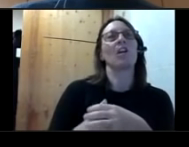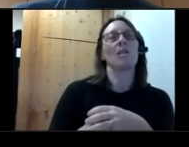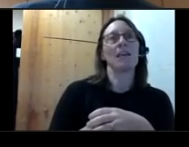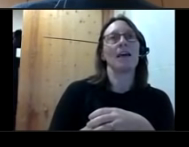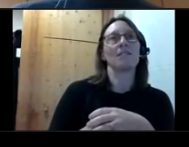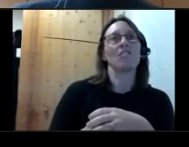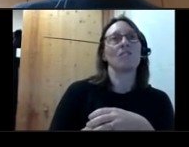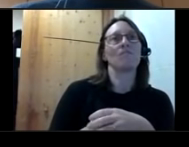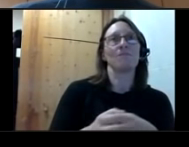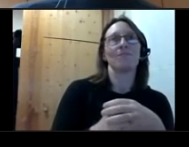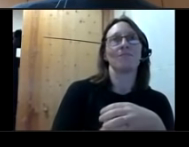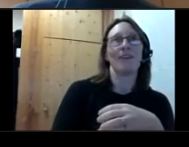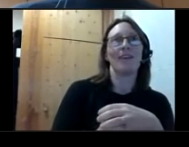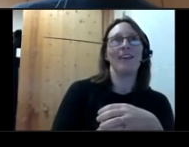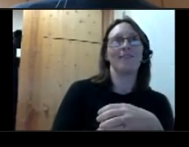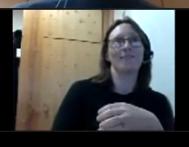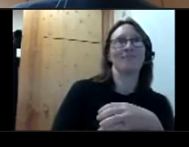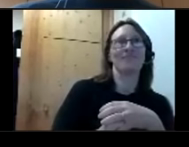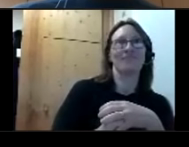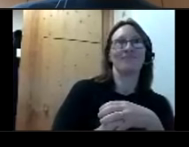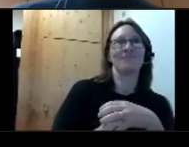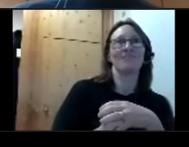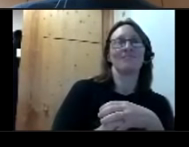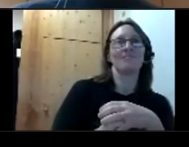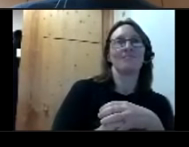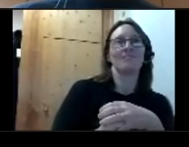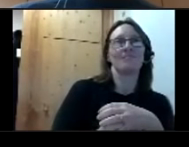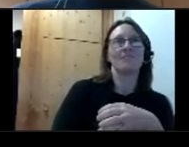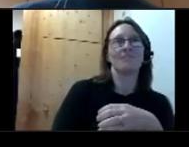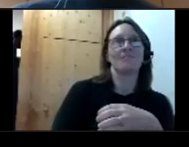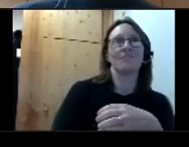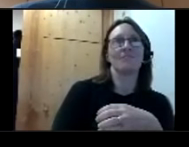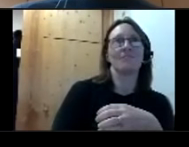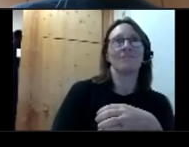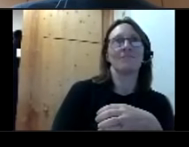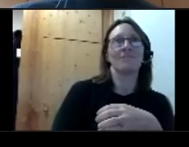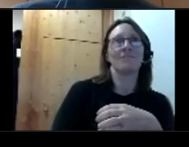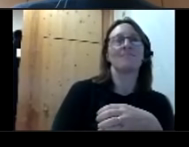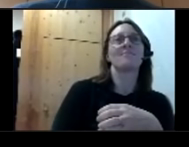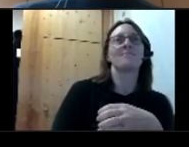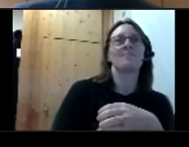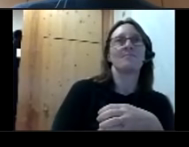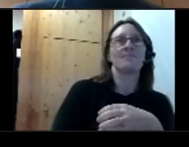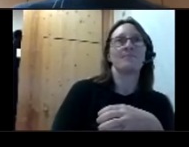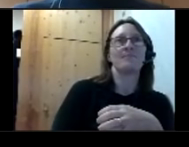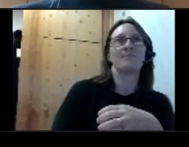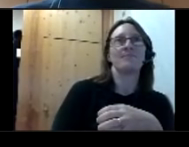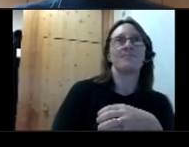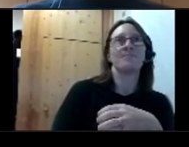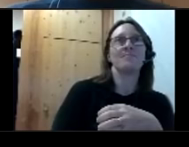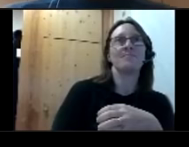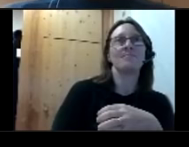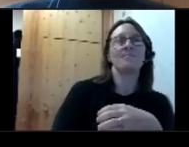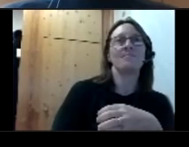under an Equality Act issue. Just to clarify then, I know you've been party to some of the conversations. Is it clear what the penalties will be